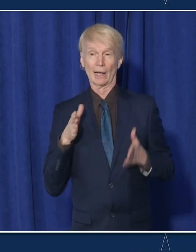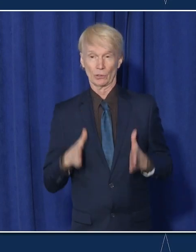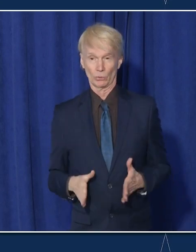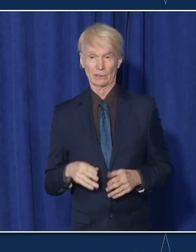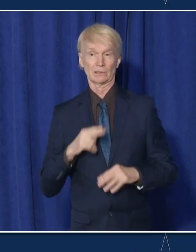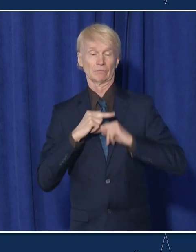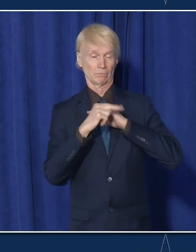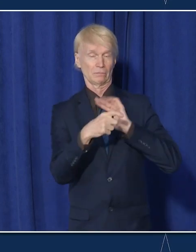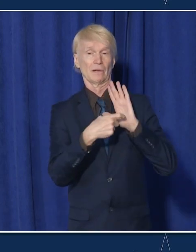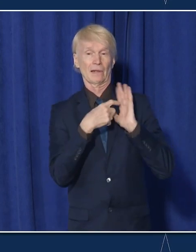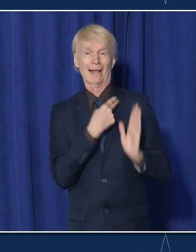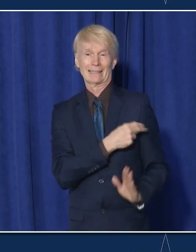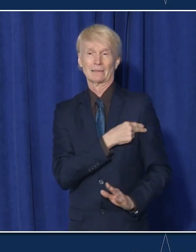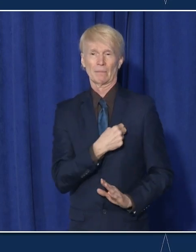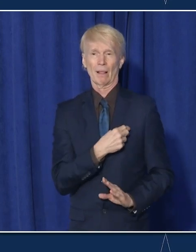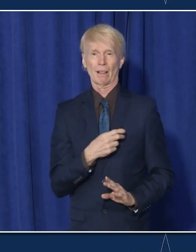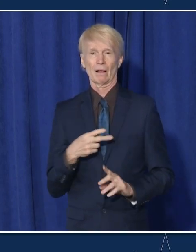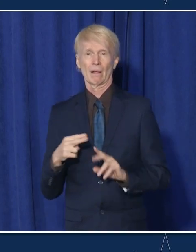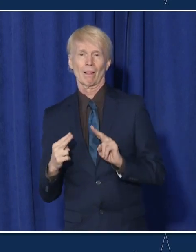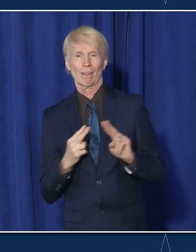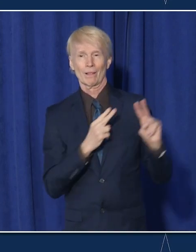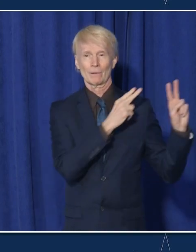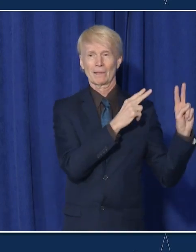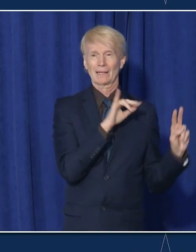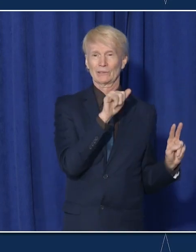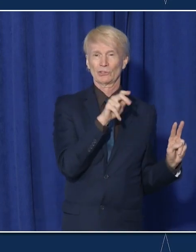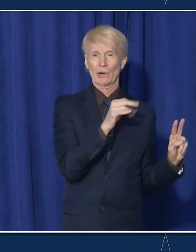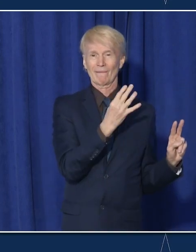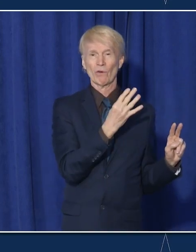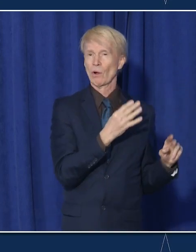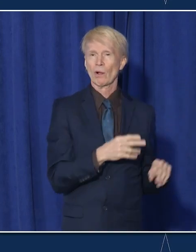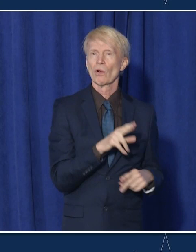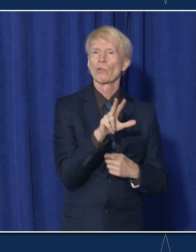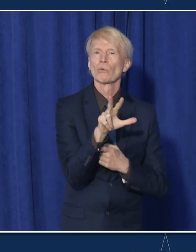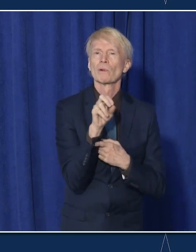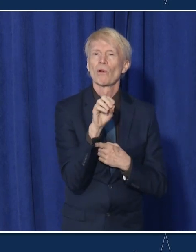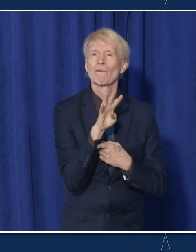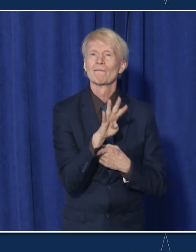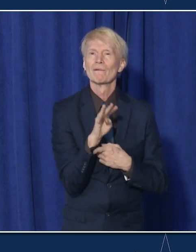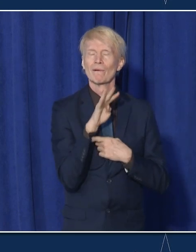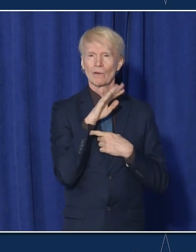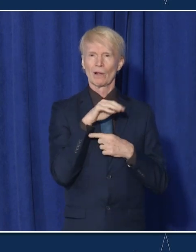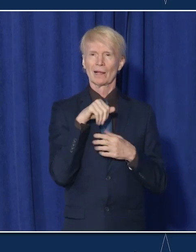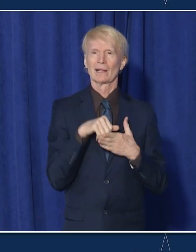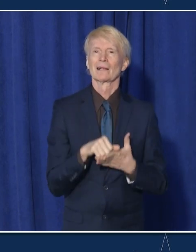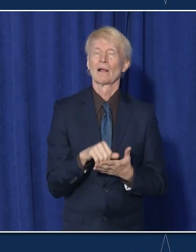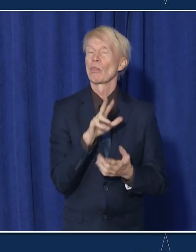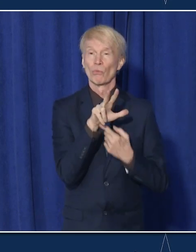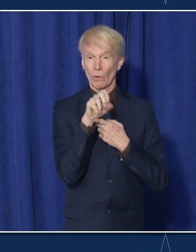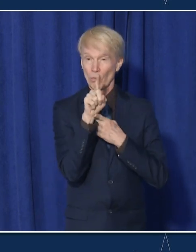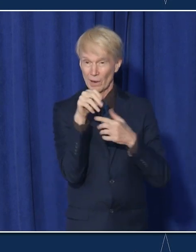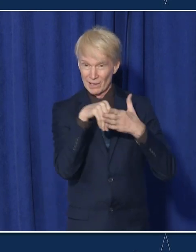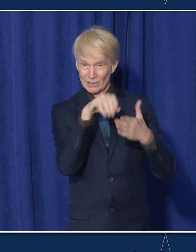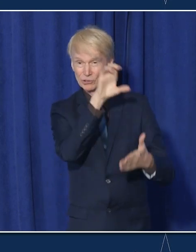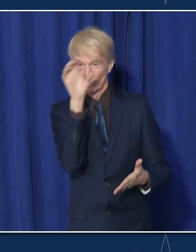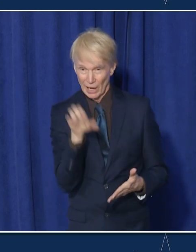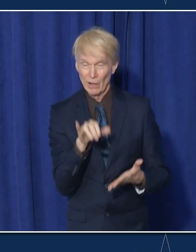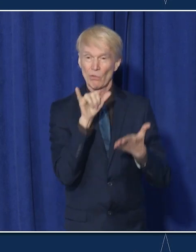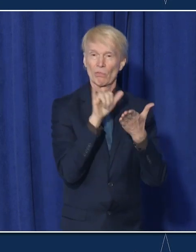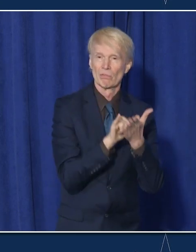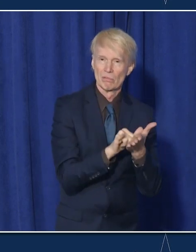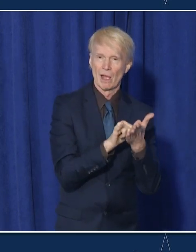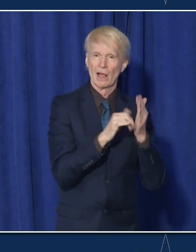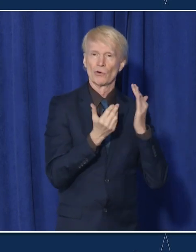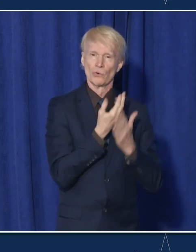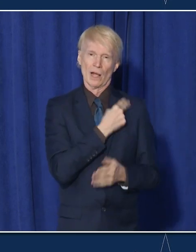each day. You go back to just January 4th, 301 Chicagoans hospitalized in a single day, newly that day. And